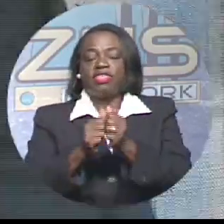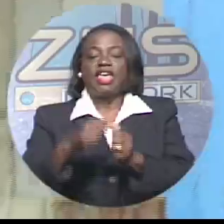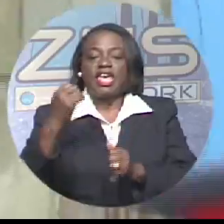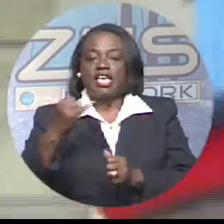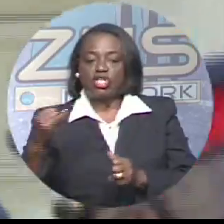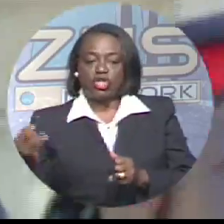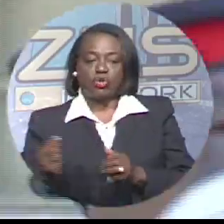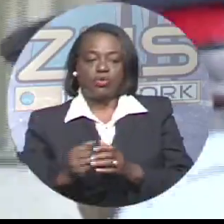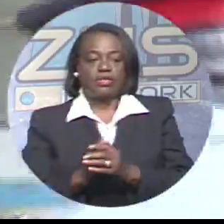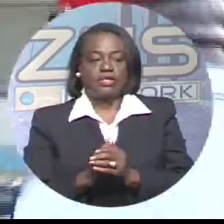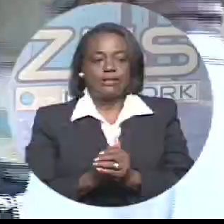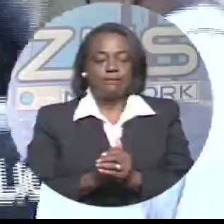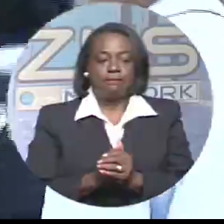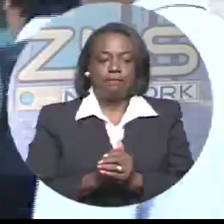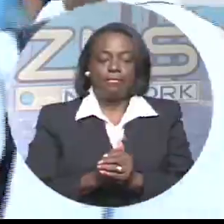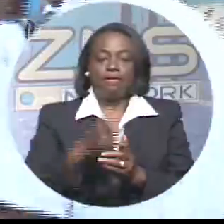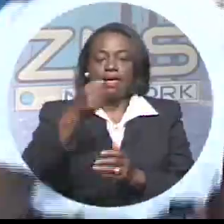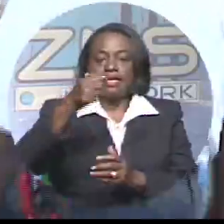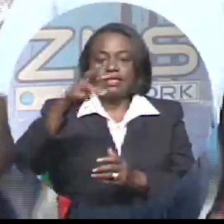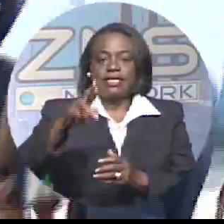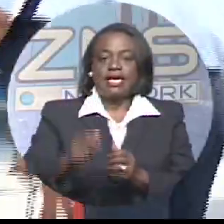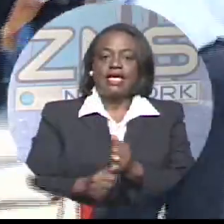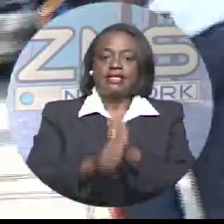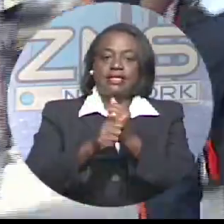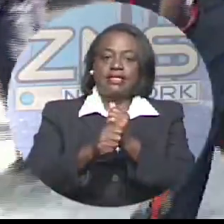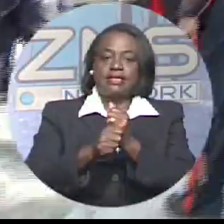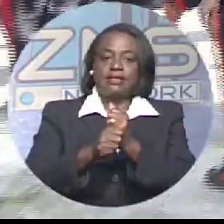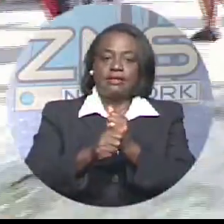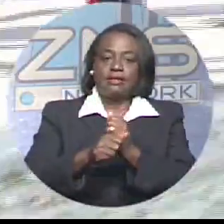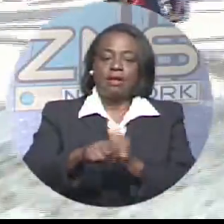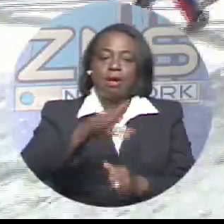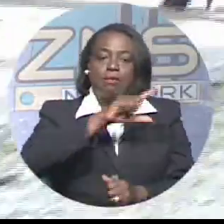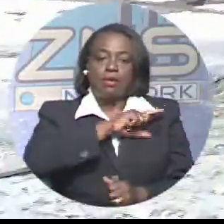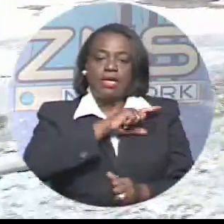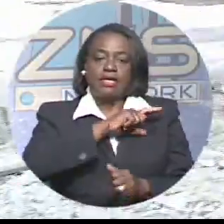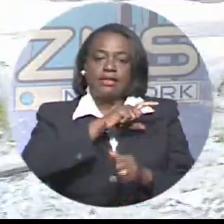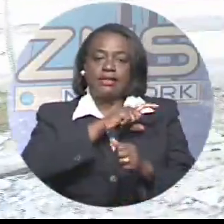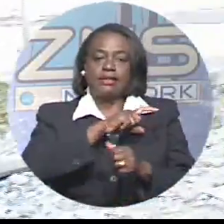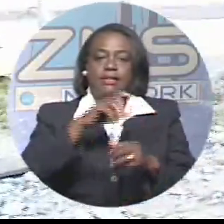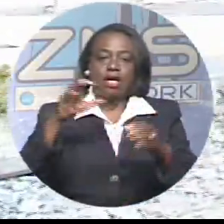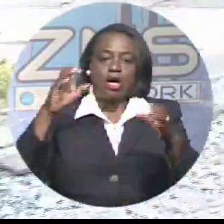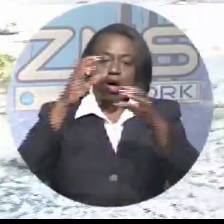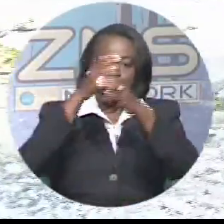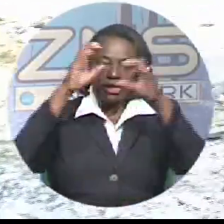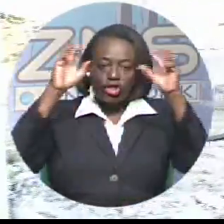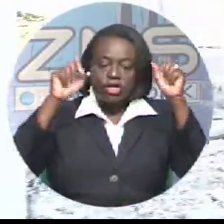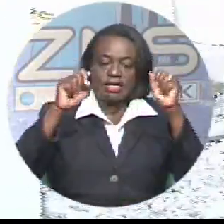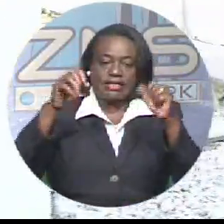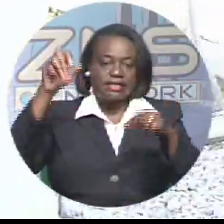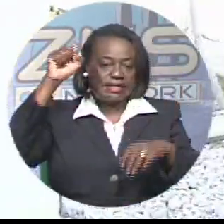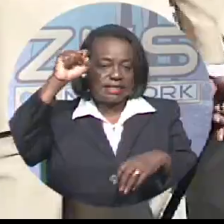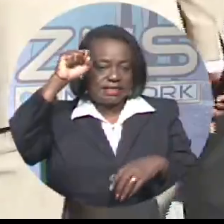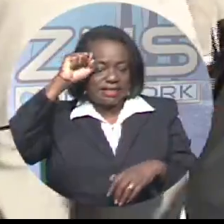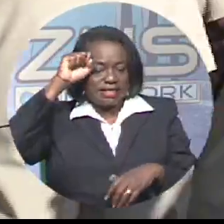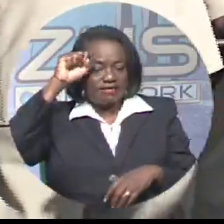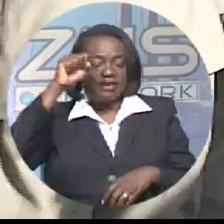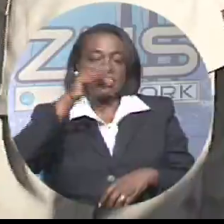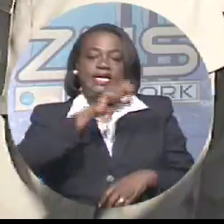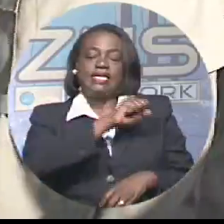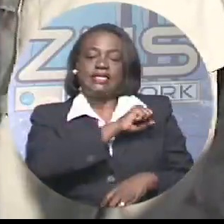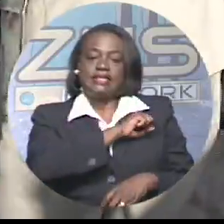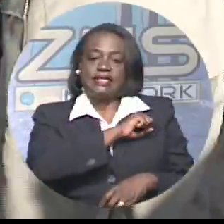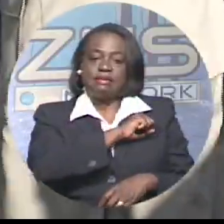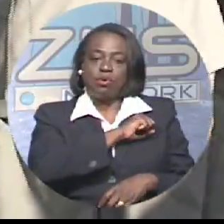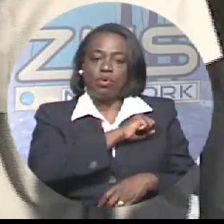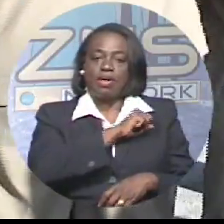happening. Senior Assistant Police Commissioner Stephen Seymour says the walkabout, along with many other initiatives, could encourage those at